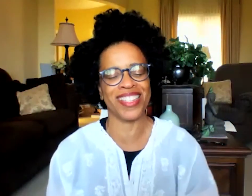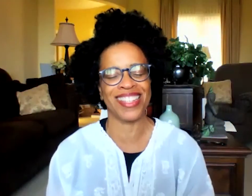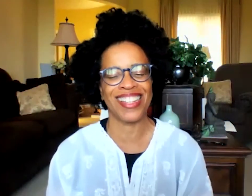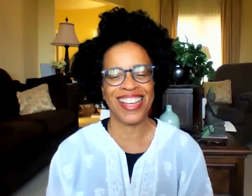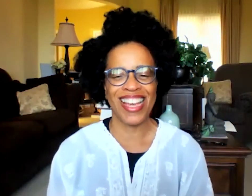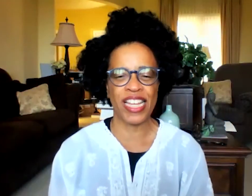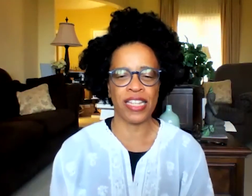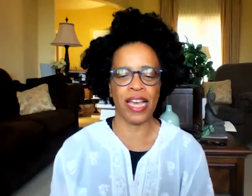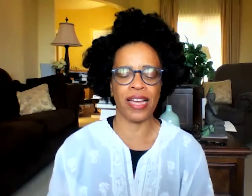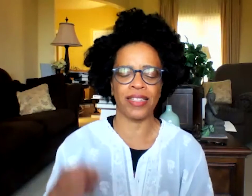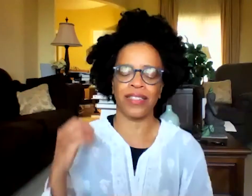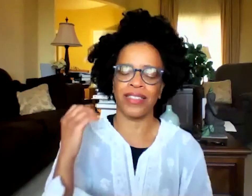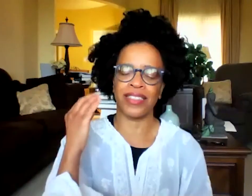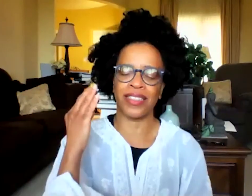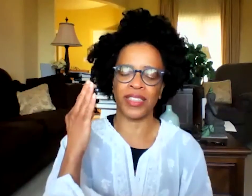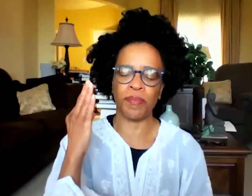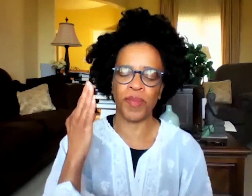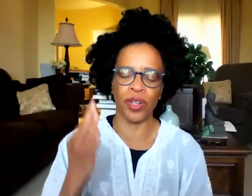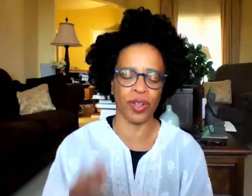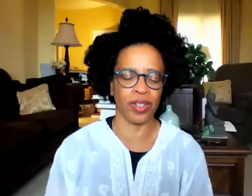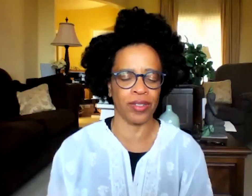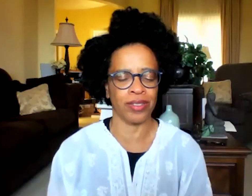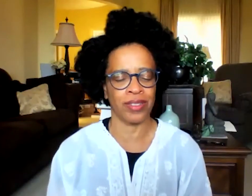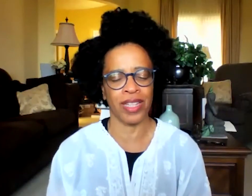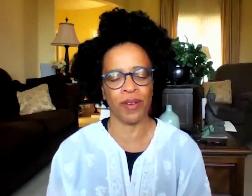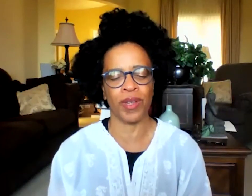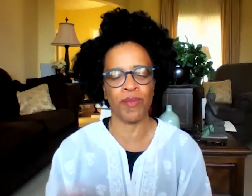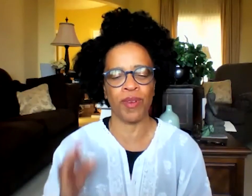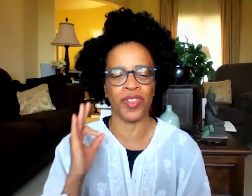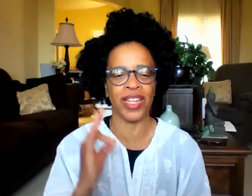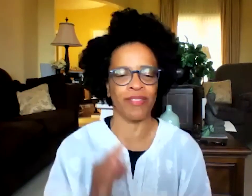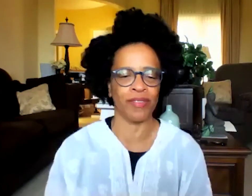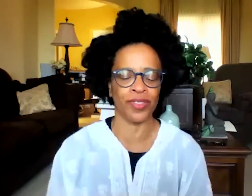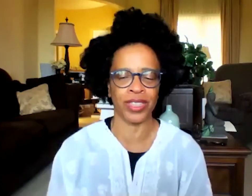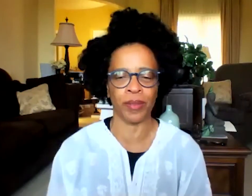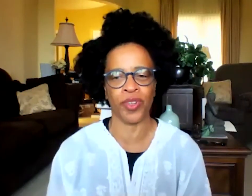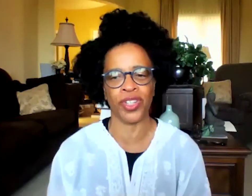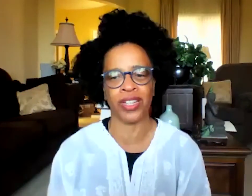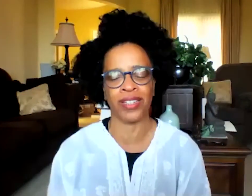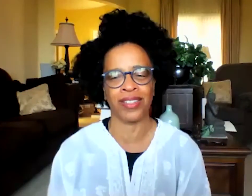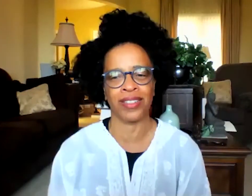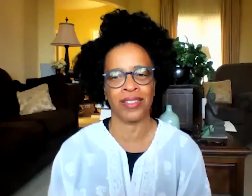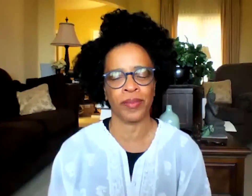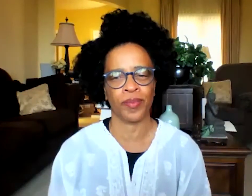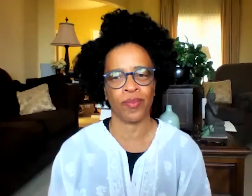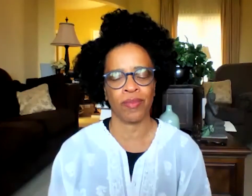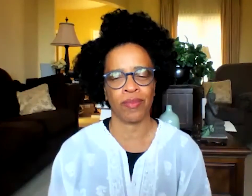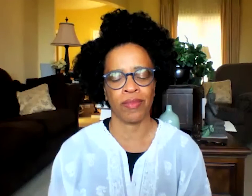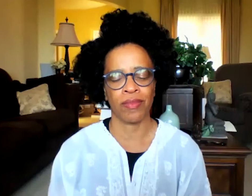of us. And yet it's this miracle that we will never fully appreciate.